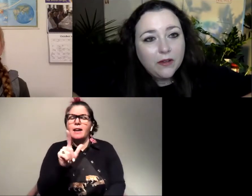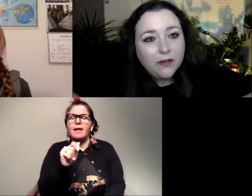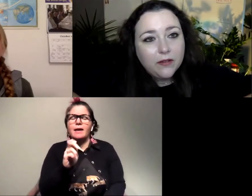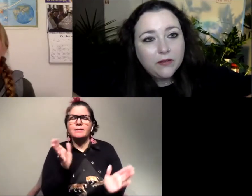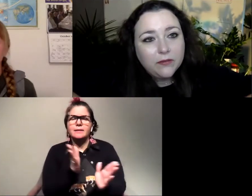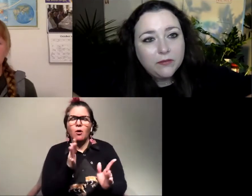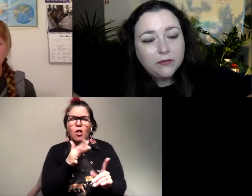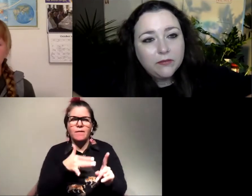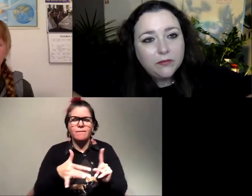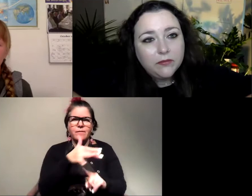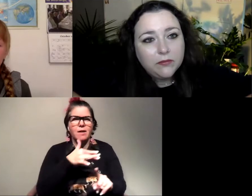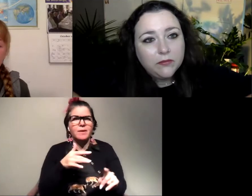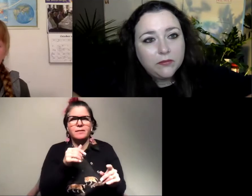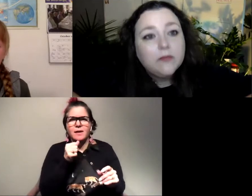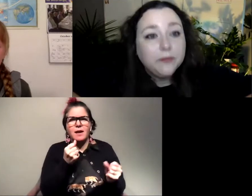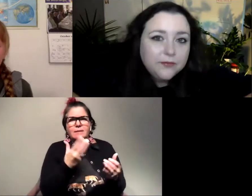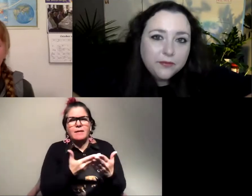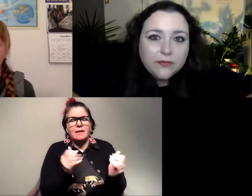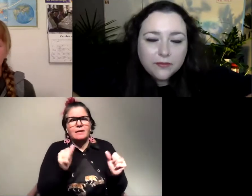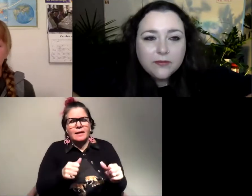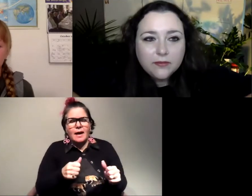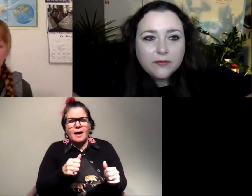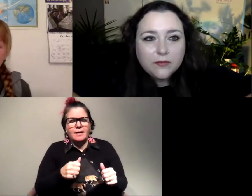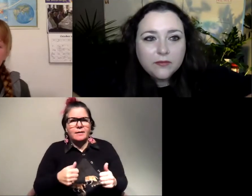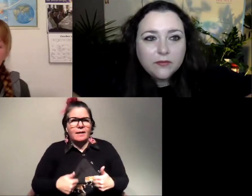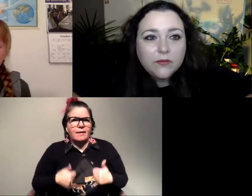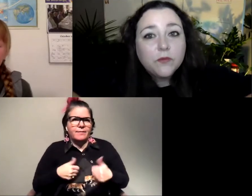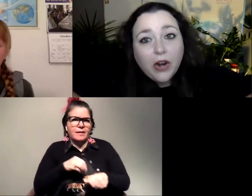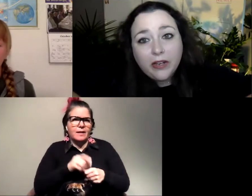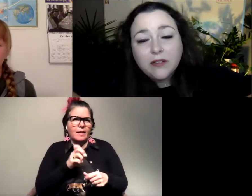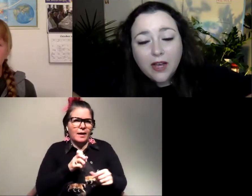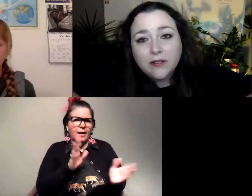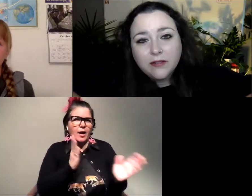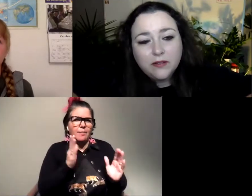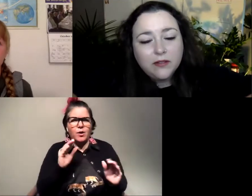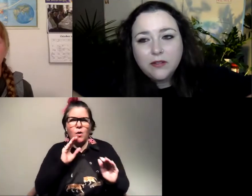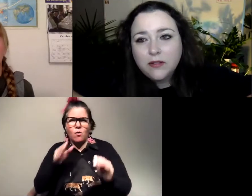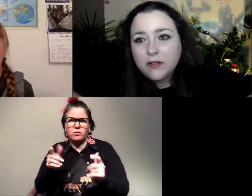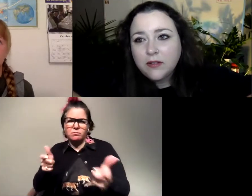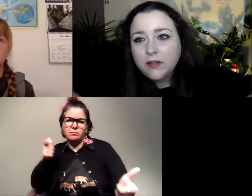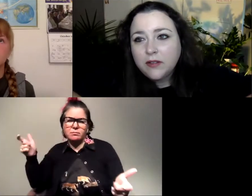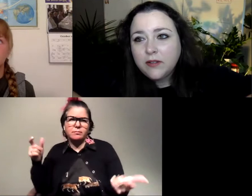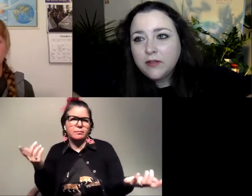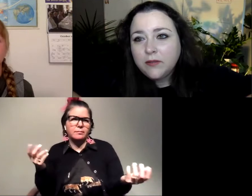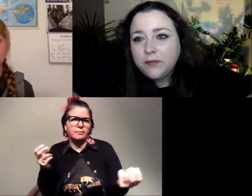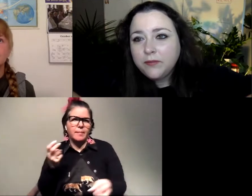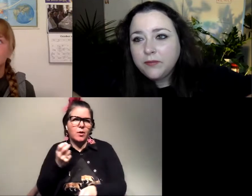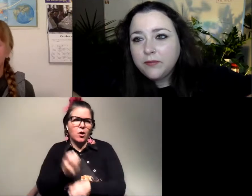environment, there just aren't as many things that can live in a lake as can live in the ocean. Right. Yeah. And so it might be harder